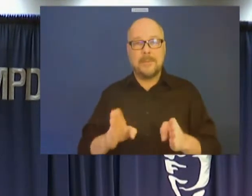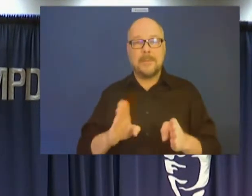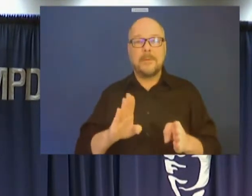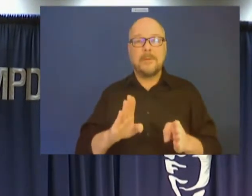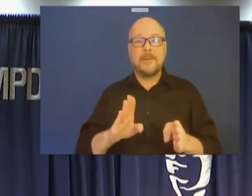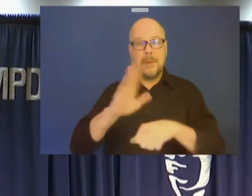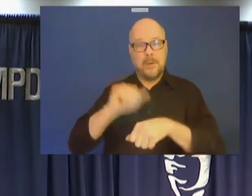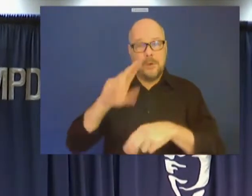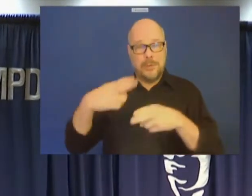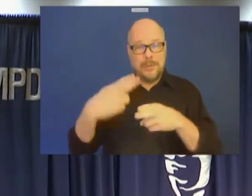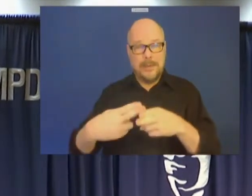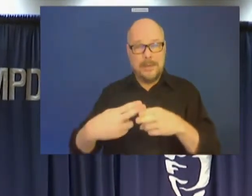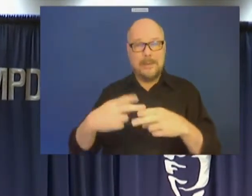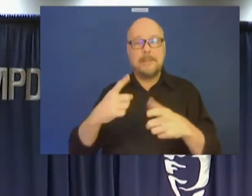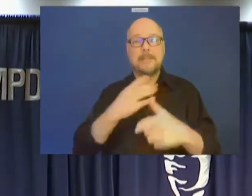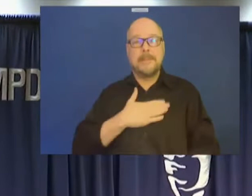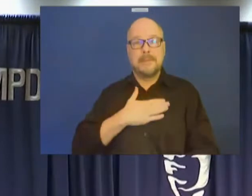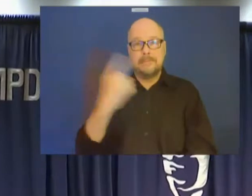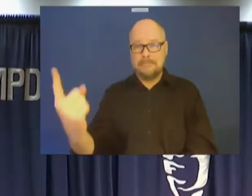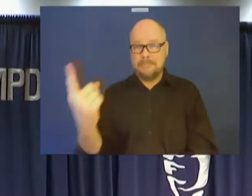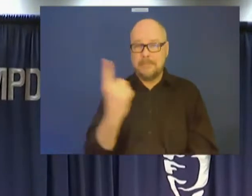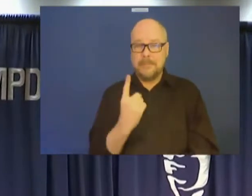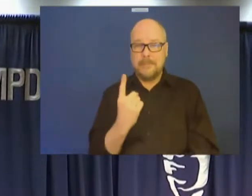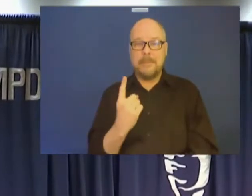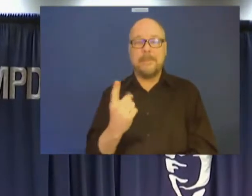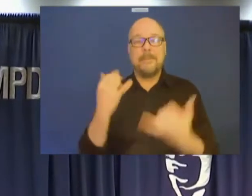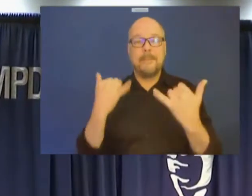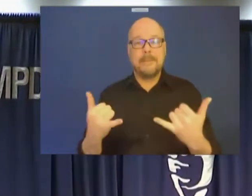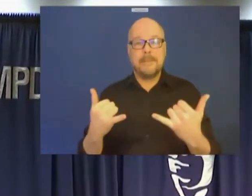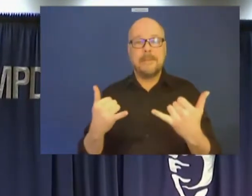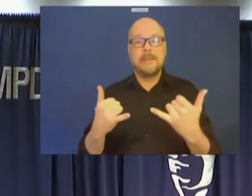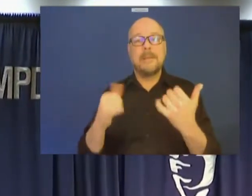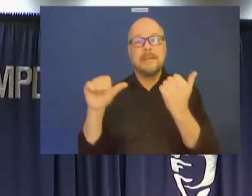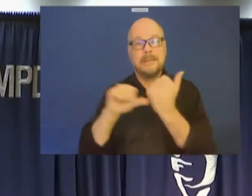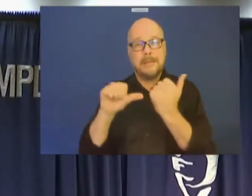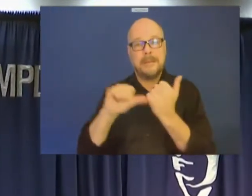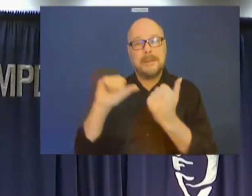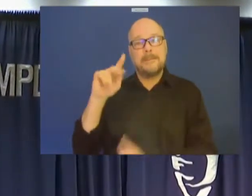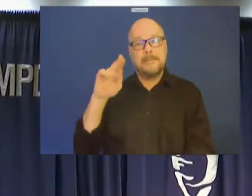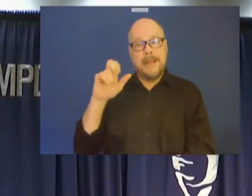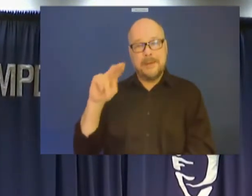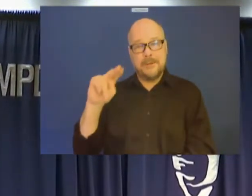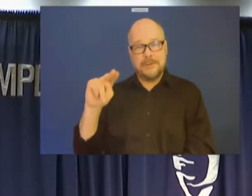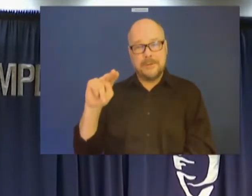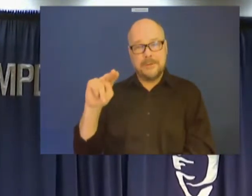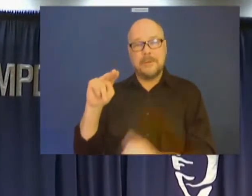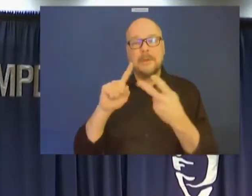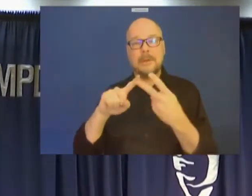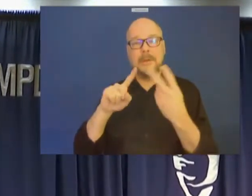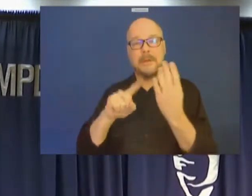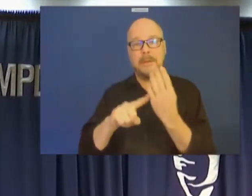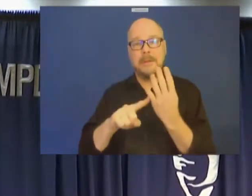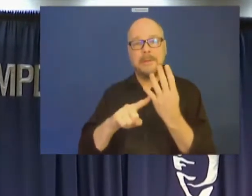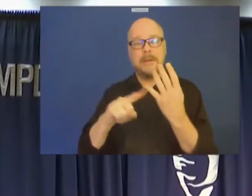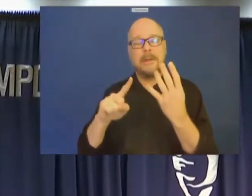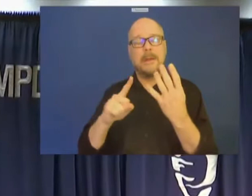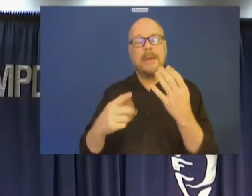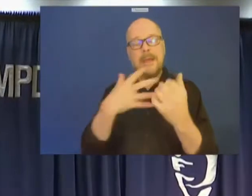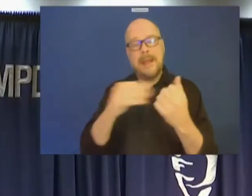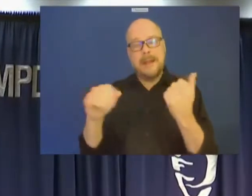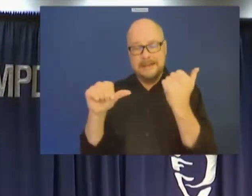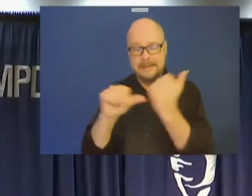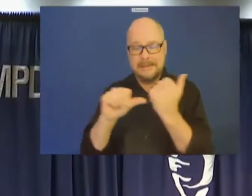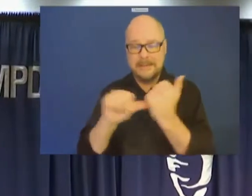come forward. I'd like to invite Deputy Chief Patterson and Deputy Chief Voorhees on stage for the presentation of